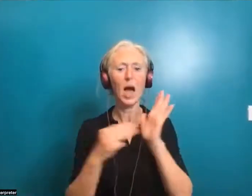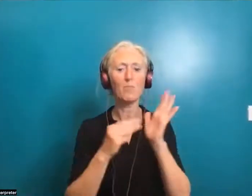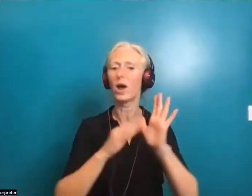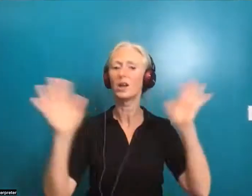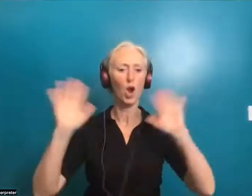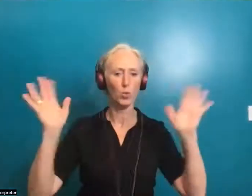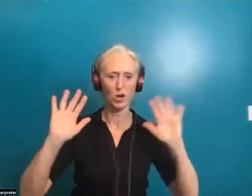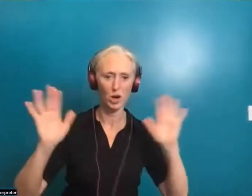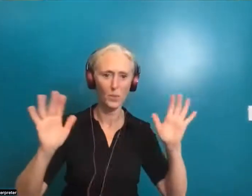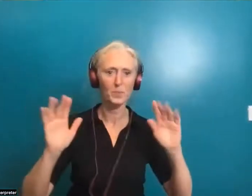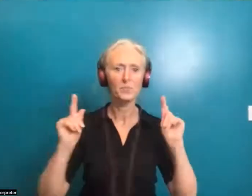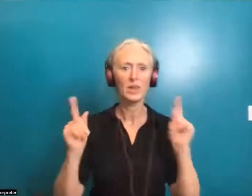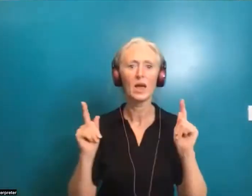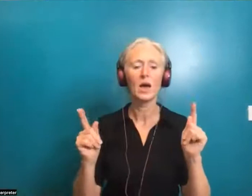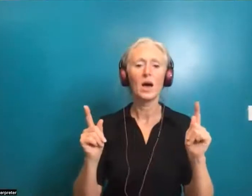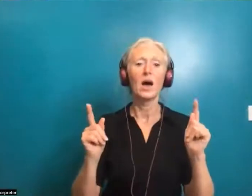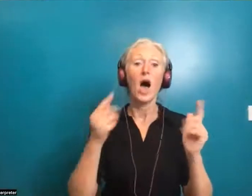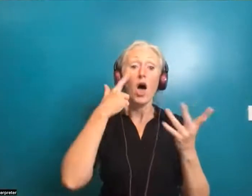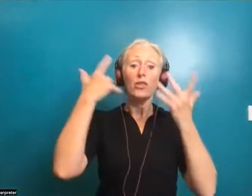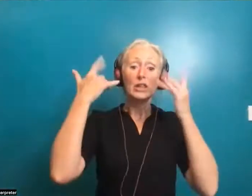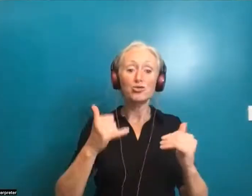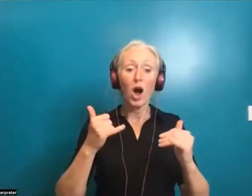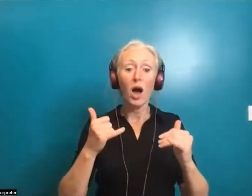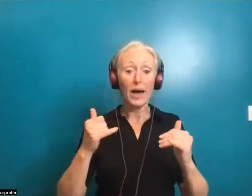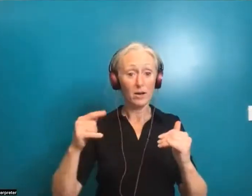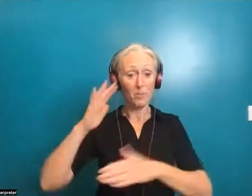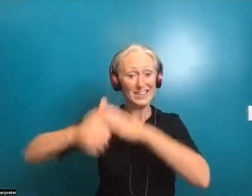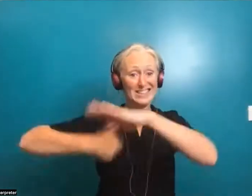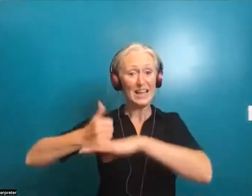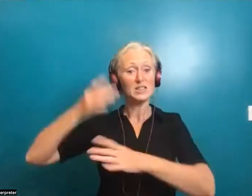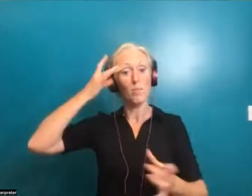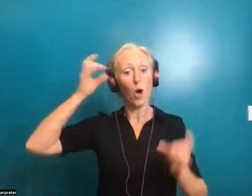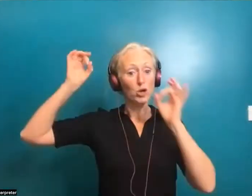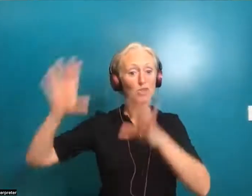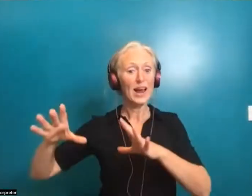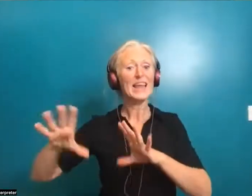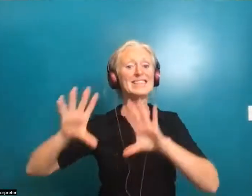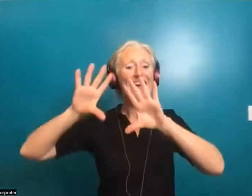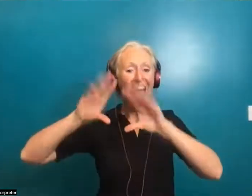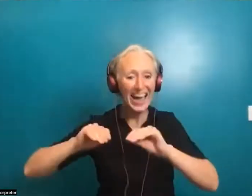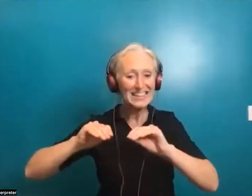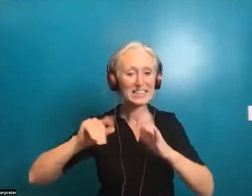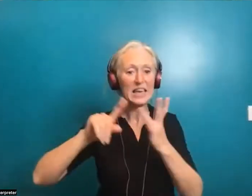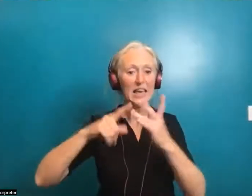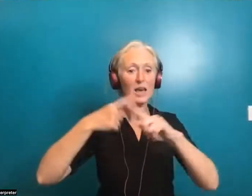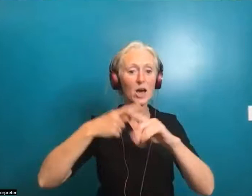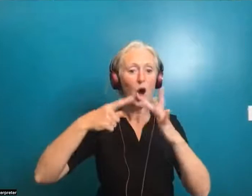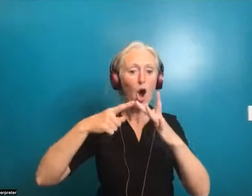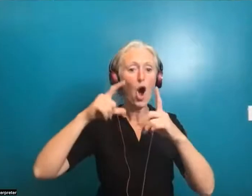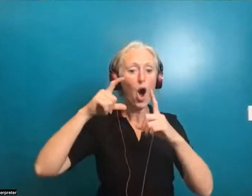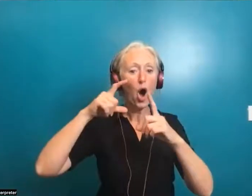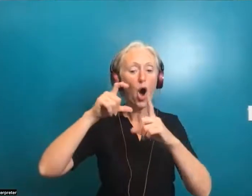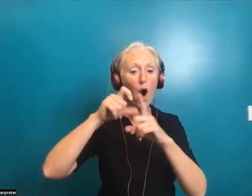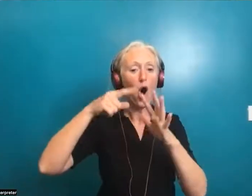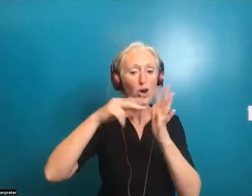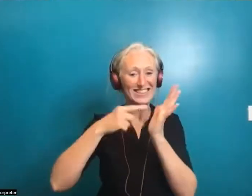you've just got that slightly wrong. So the trial in Australia is an antioxidant trial. So that's the one where you can have